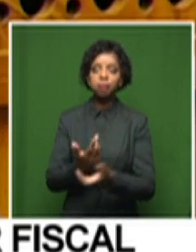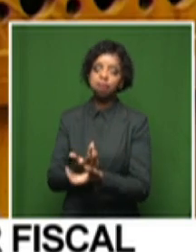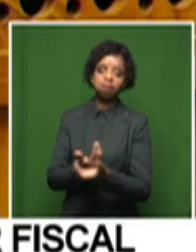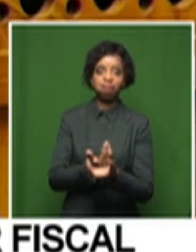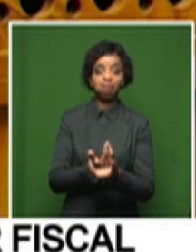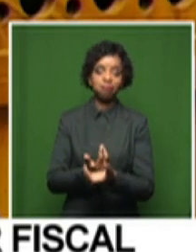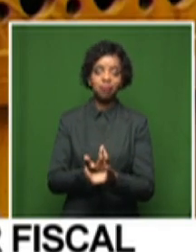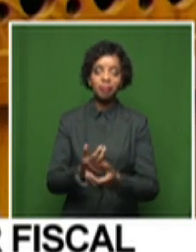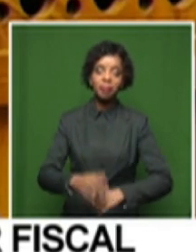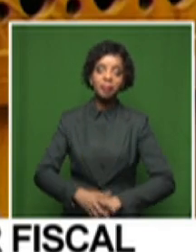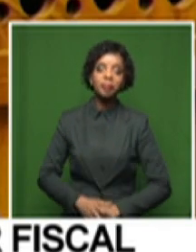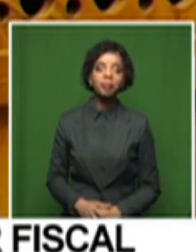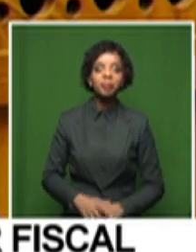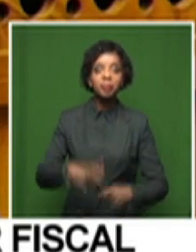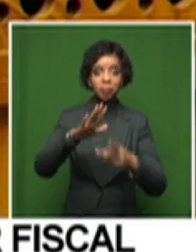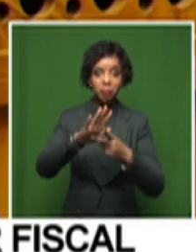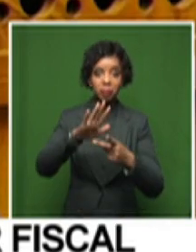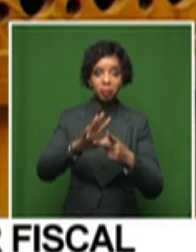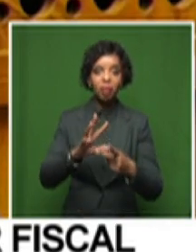Working for Water,